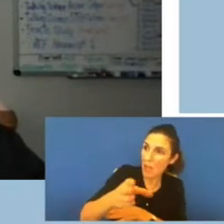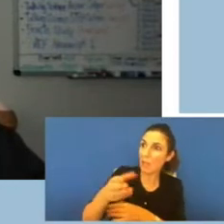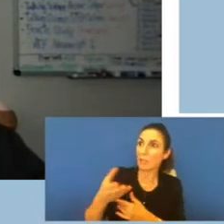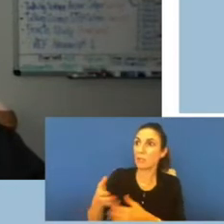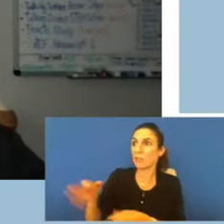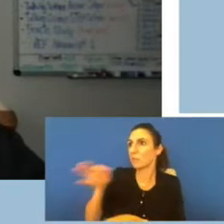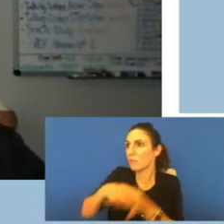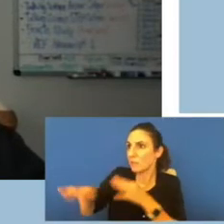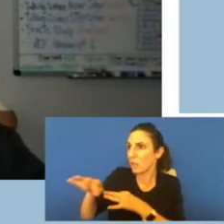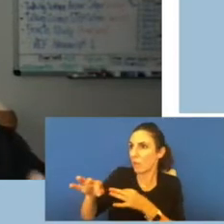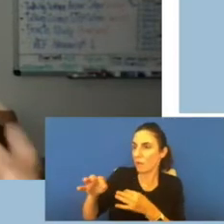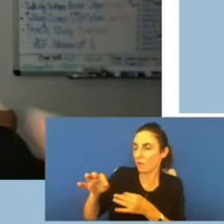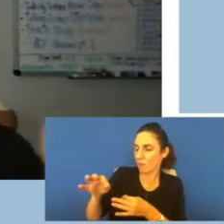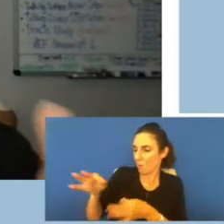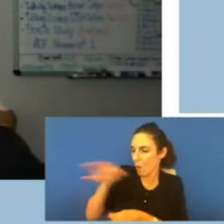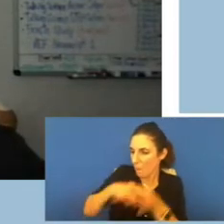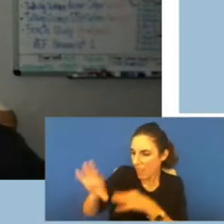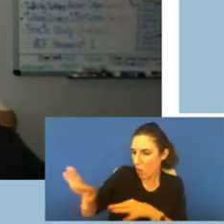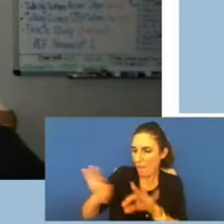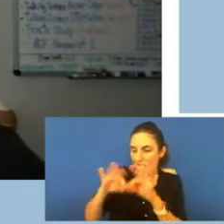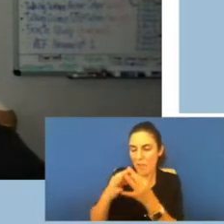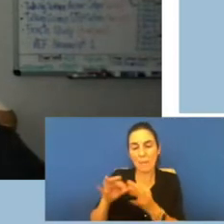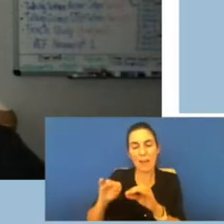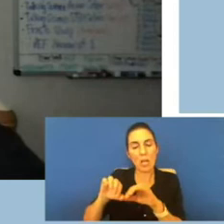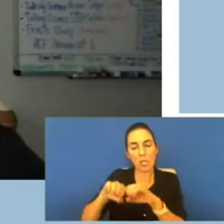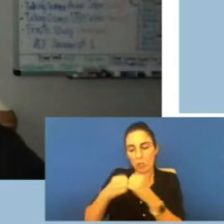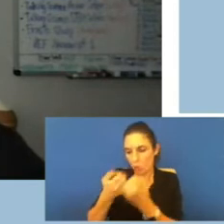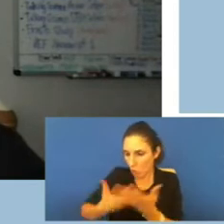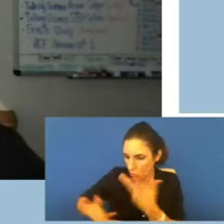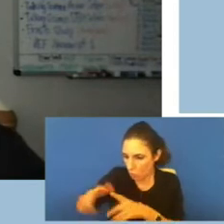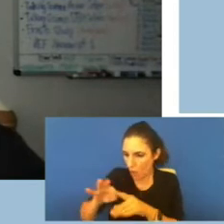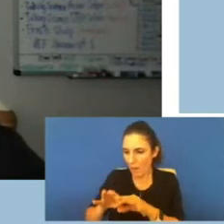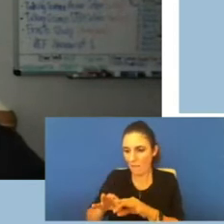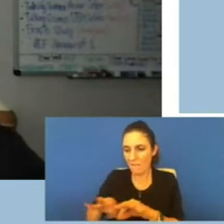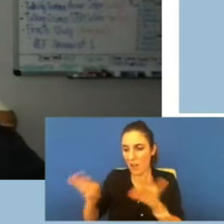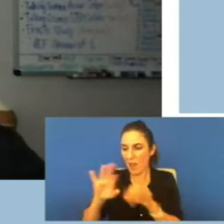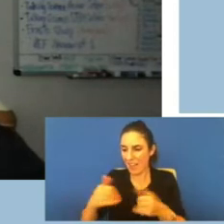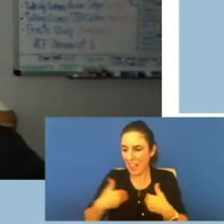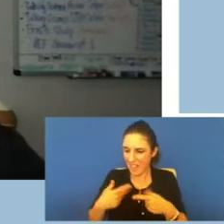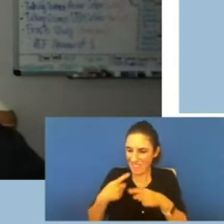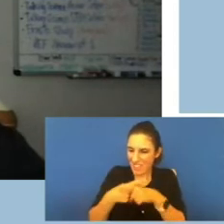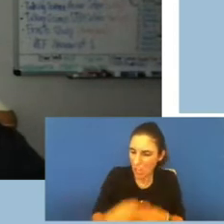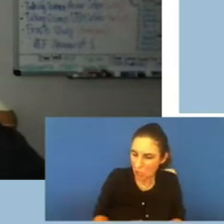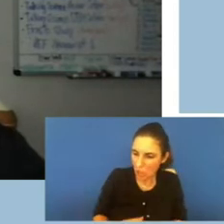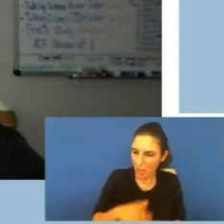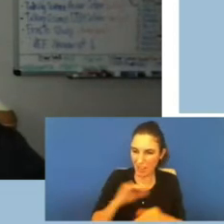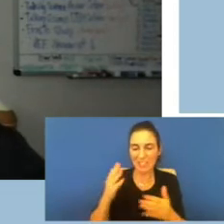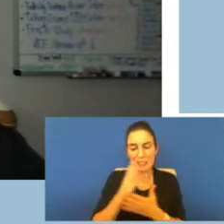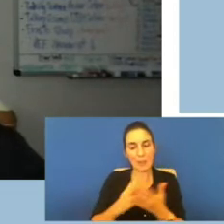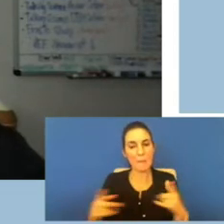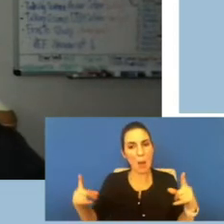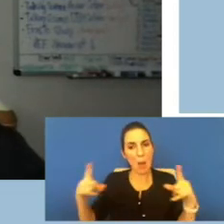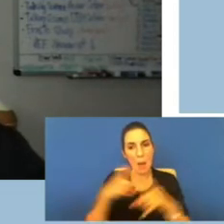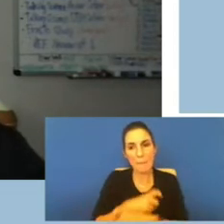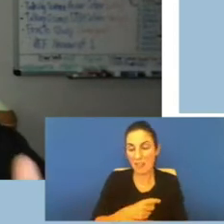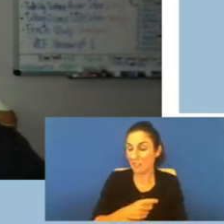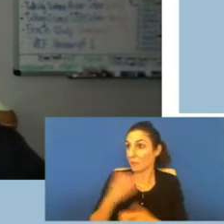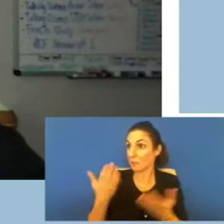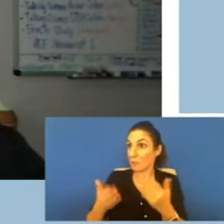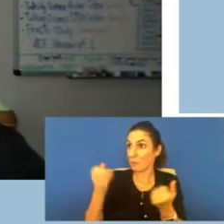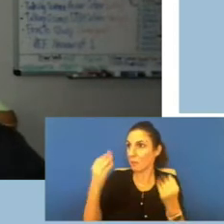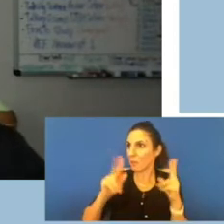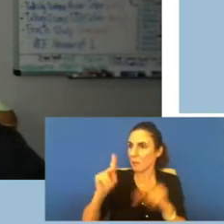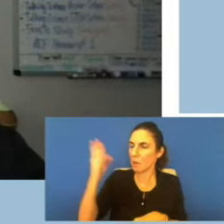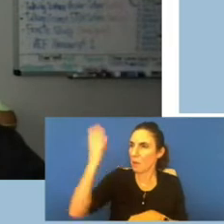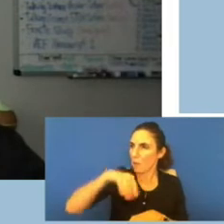cultural values. And so there's a tension there and a complexity that is nuanced. And I think understanding